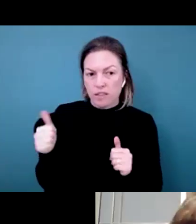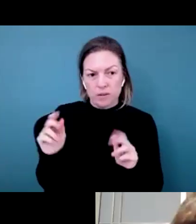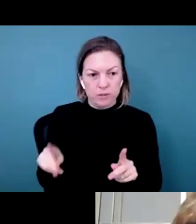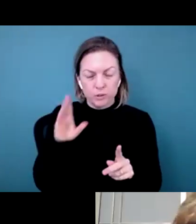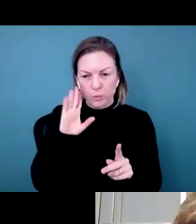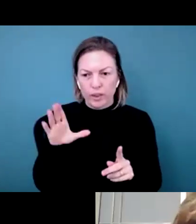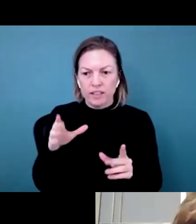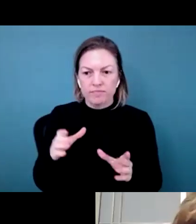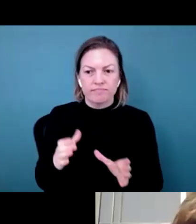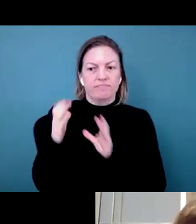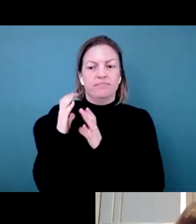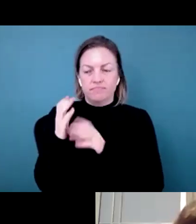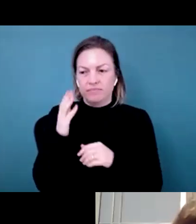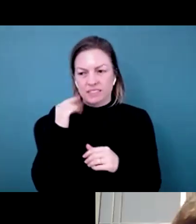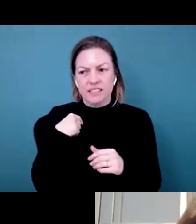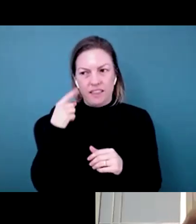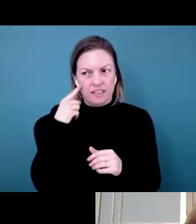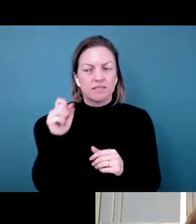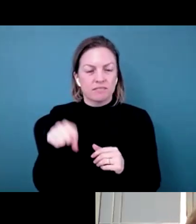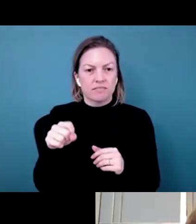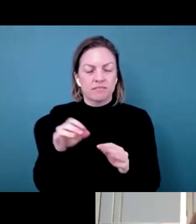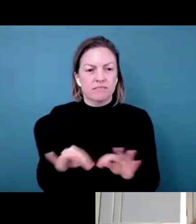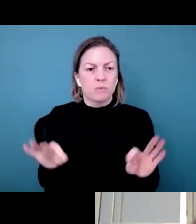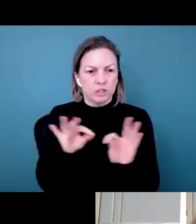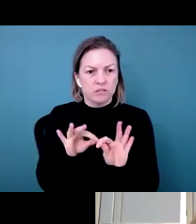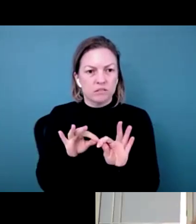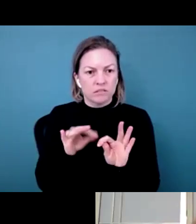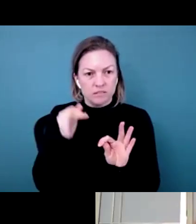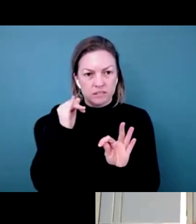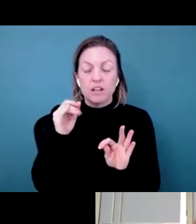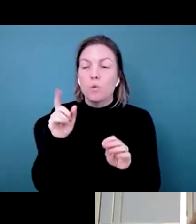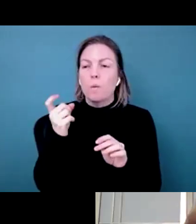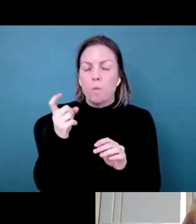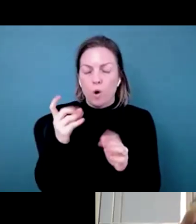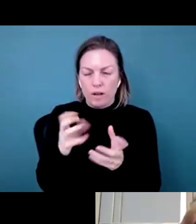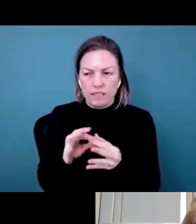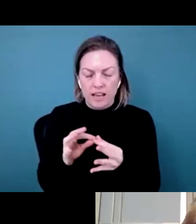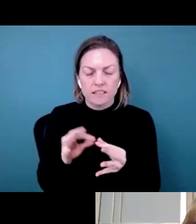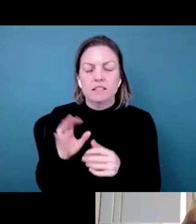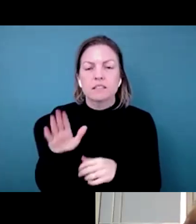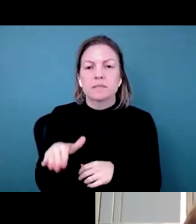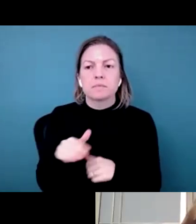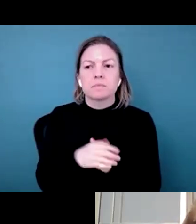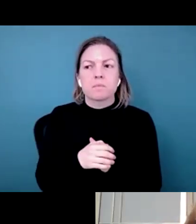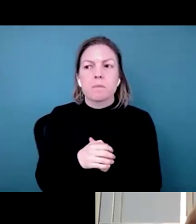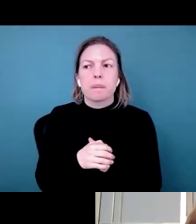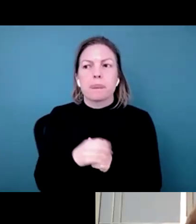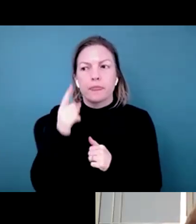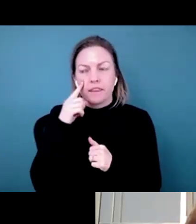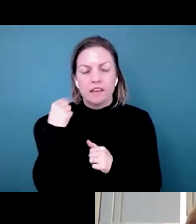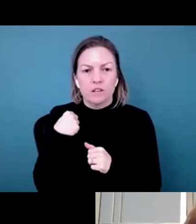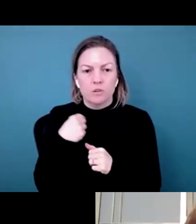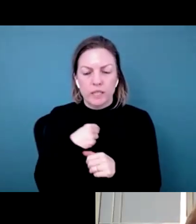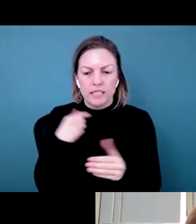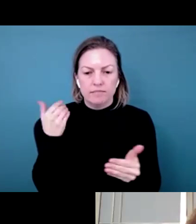up on it because I think it is important. And if I could just say one more thing, and that is that I think we're coming